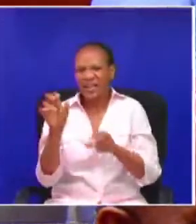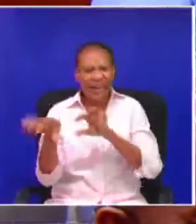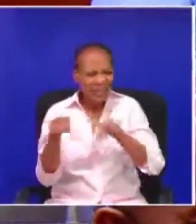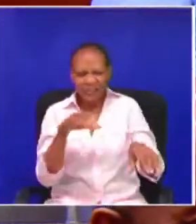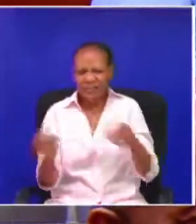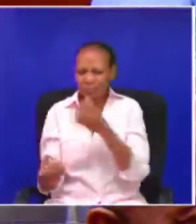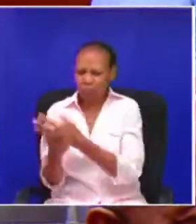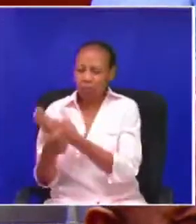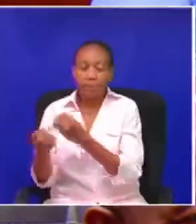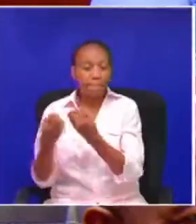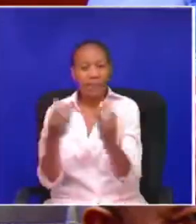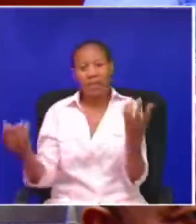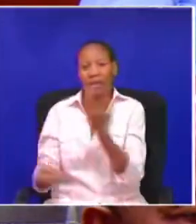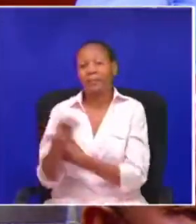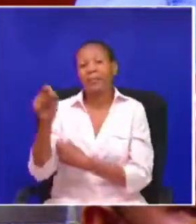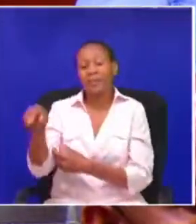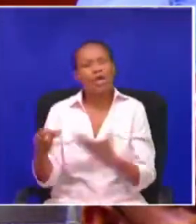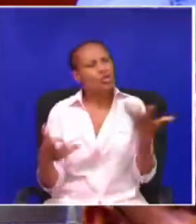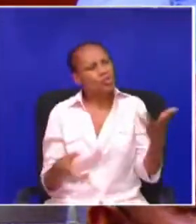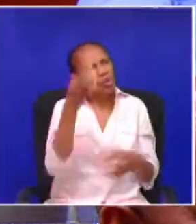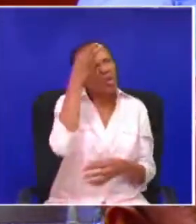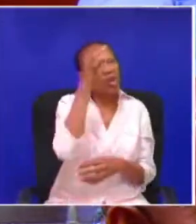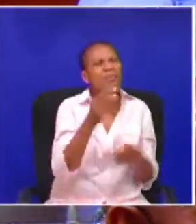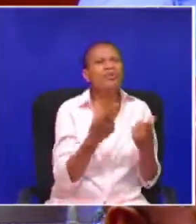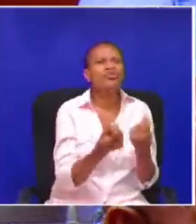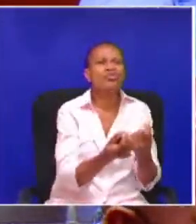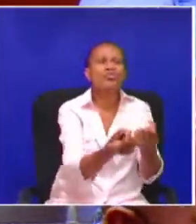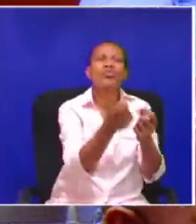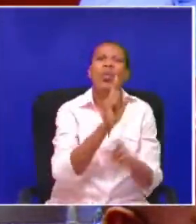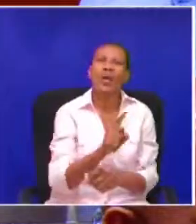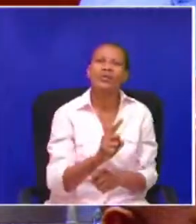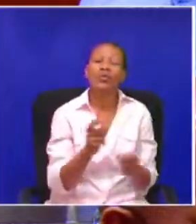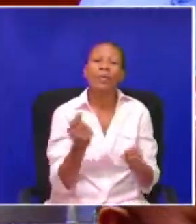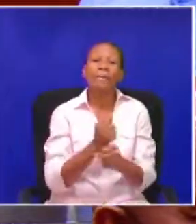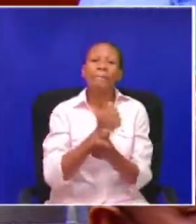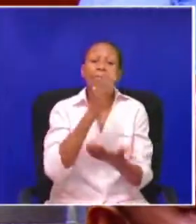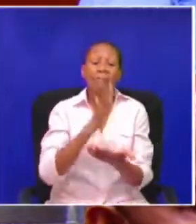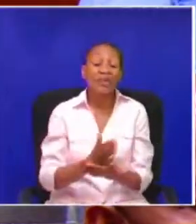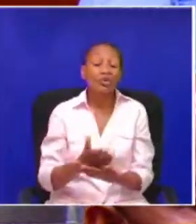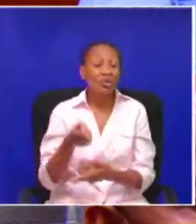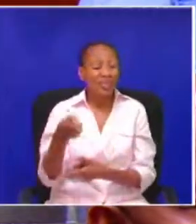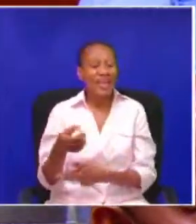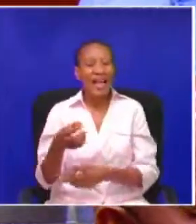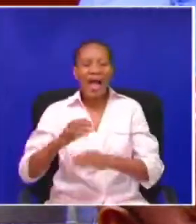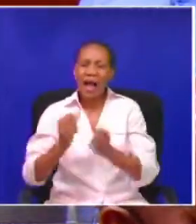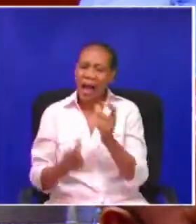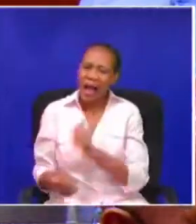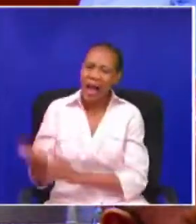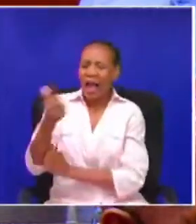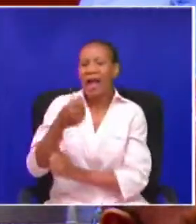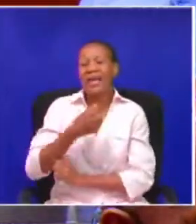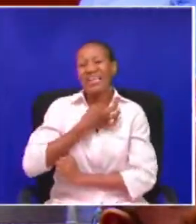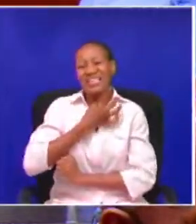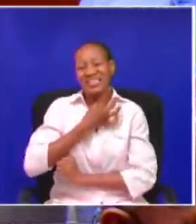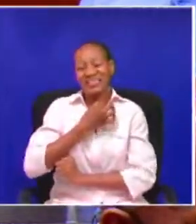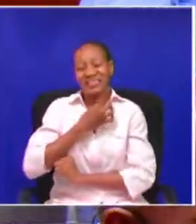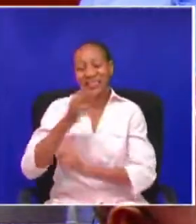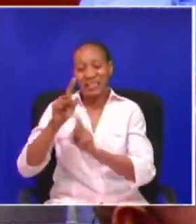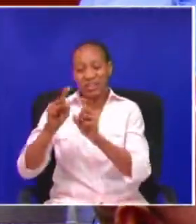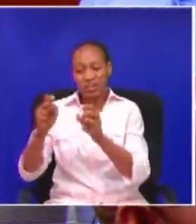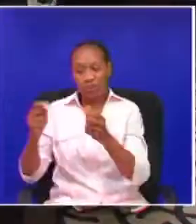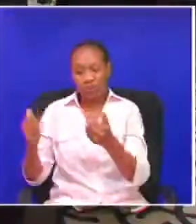what government interventions are put in place to stabilize these high-risk economic nodes in the national interest? I thank